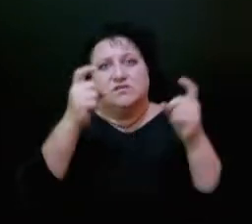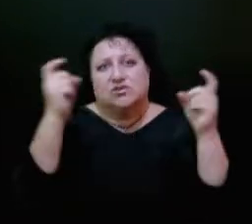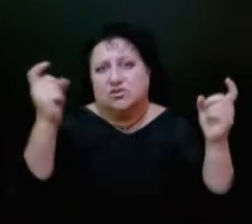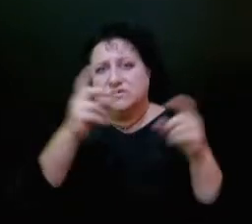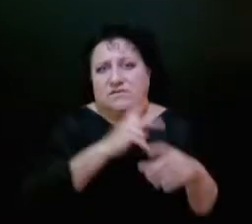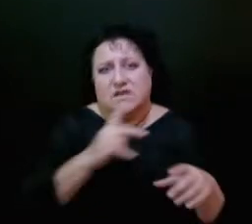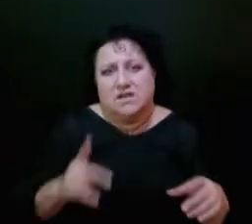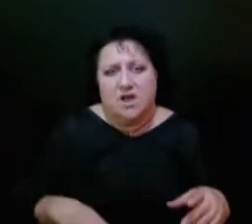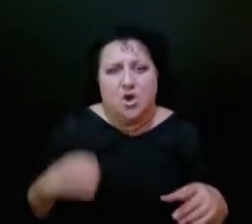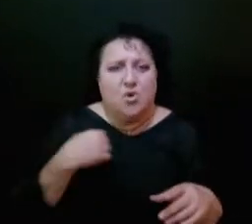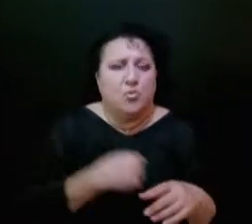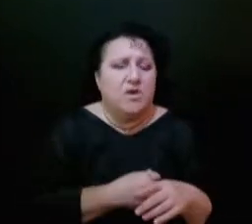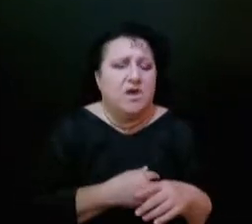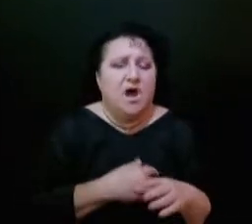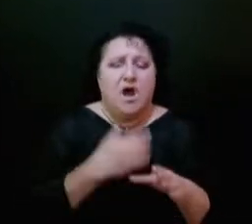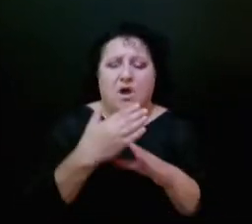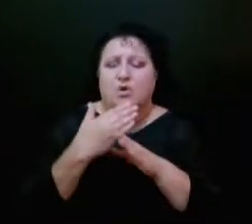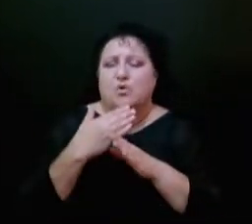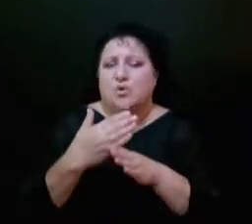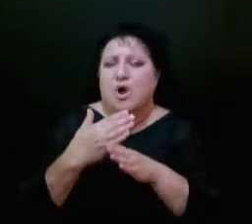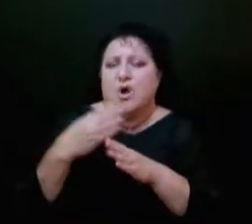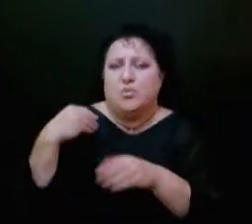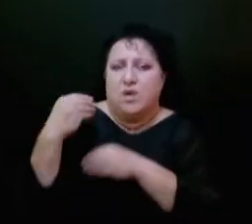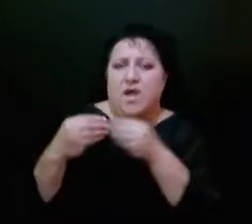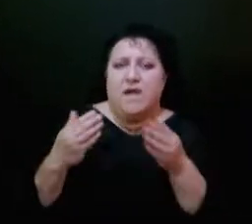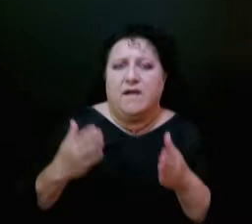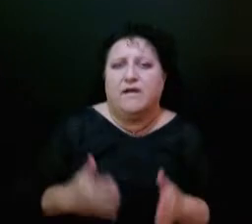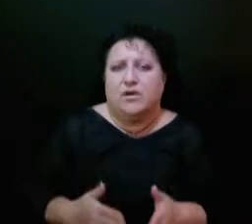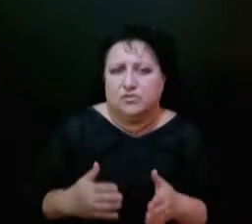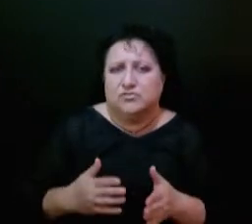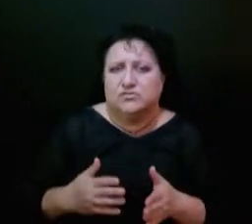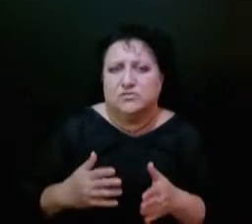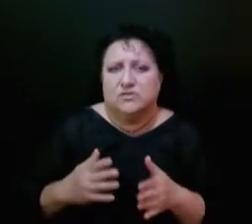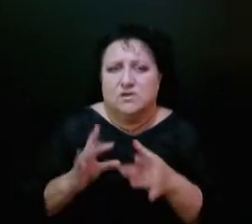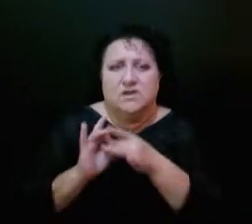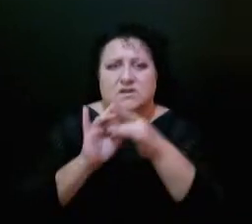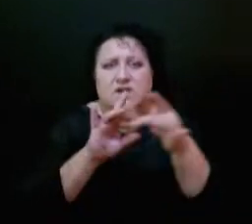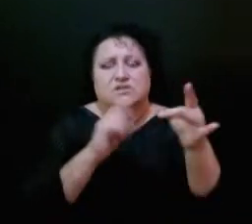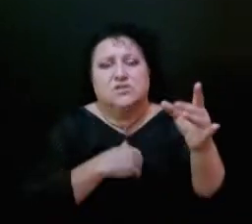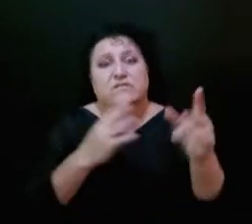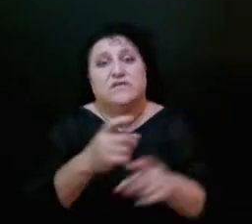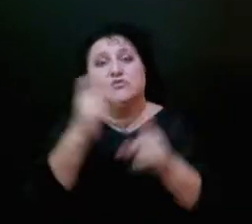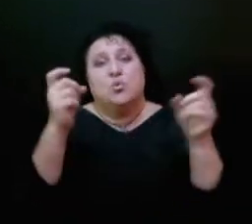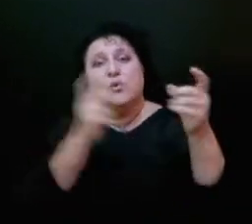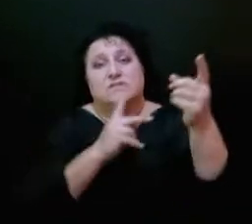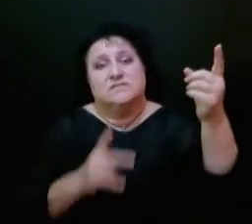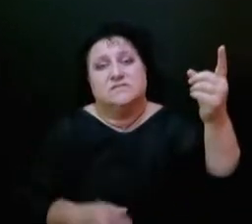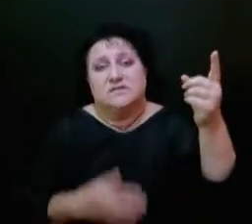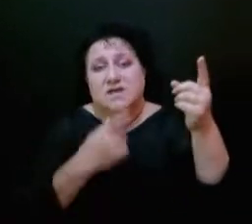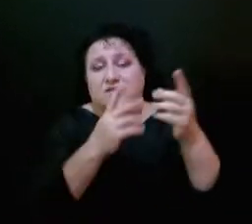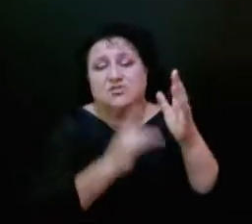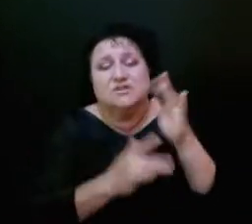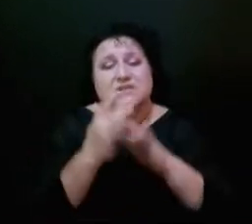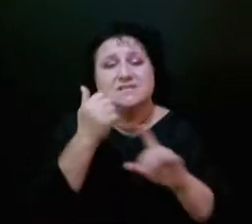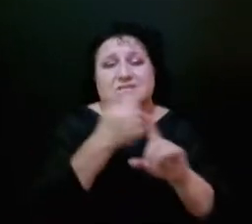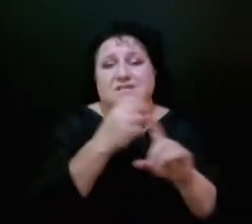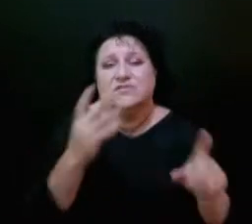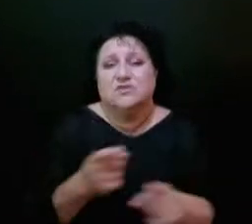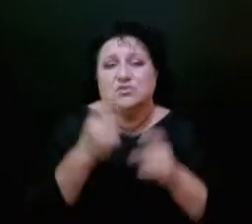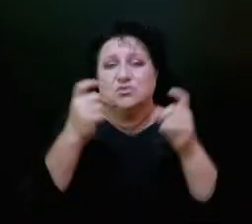with a victorious king. Again, another reason for hope. Jesus is victorious over